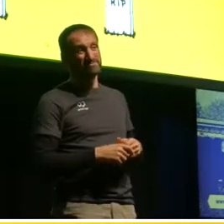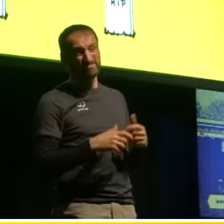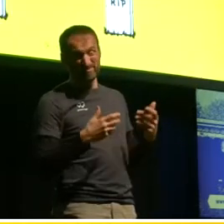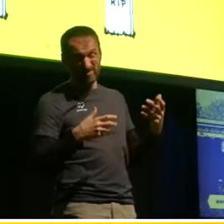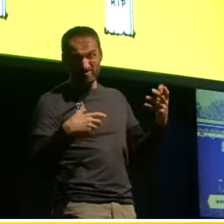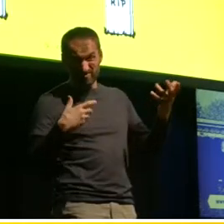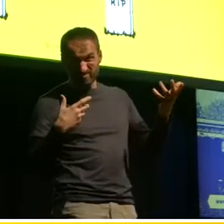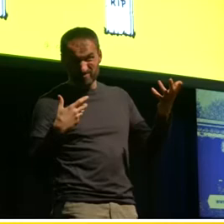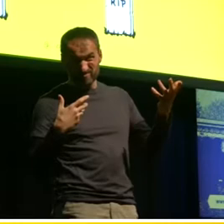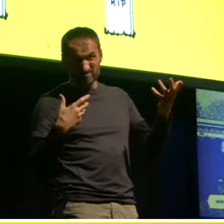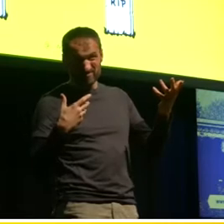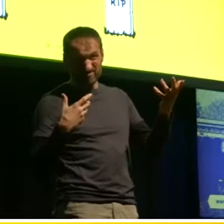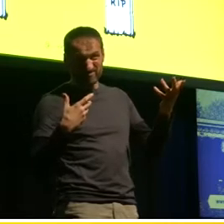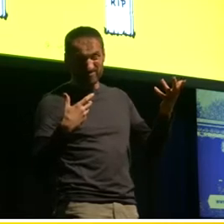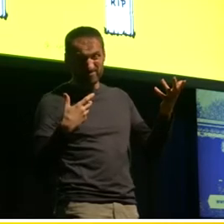dong.